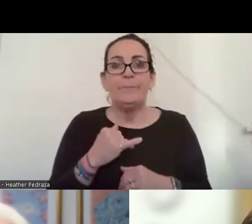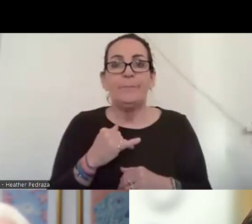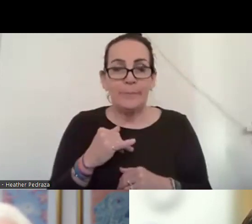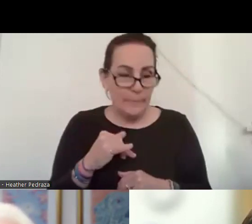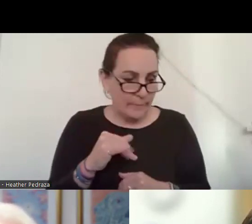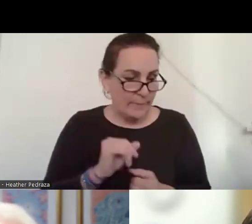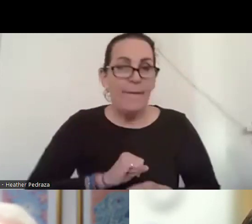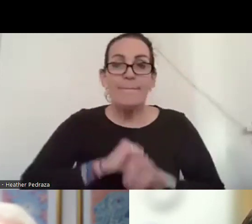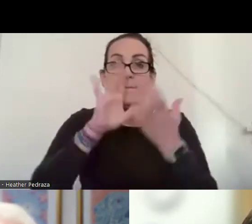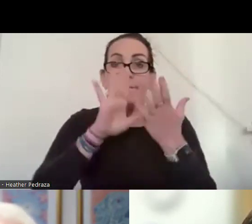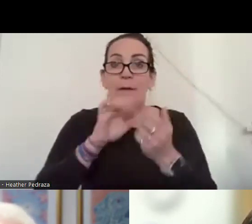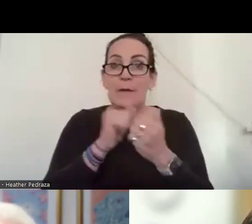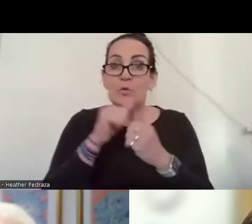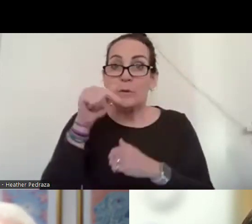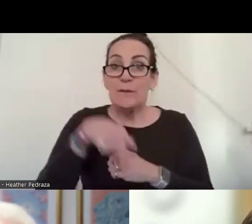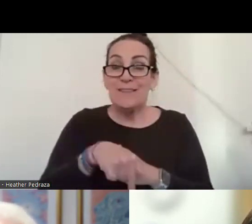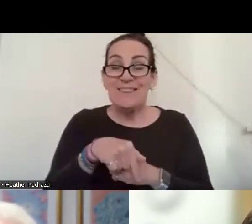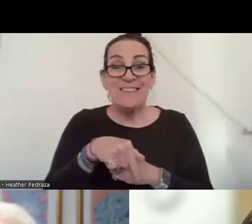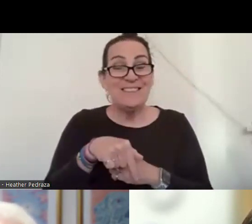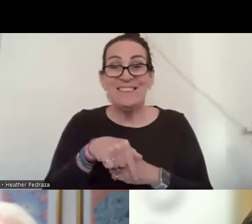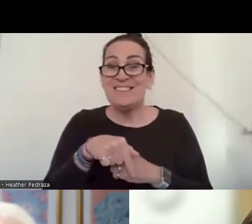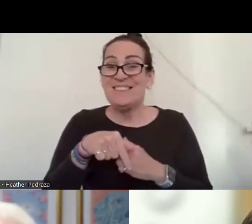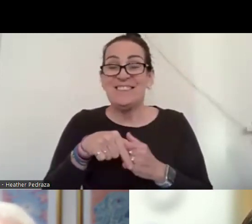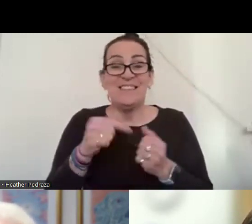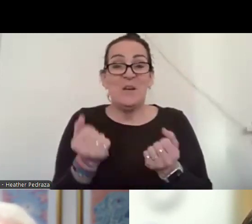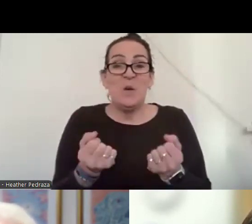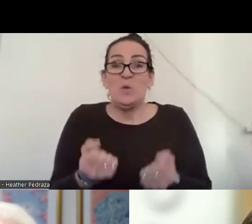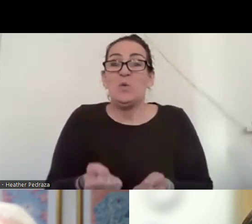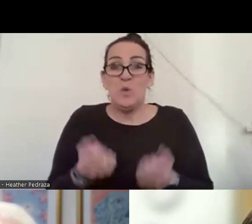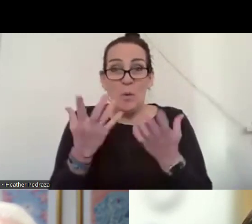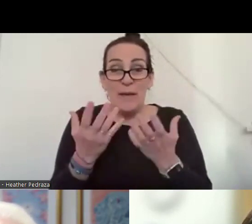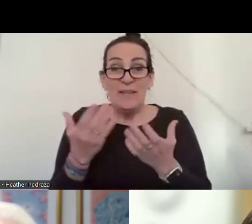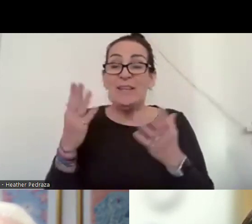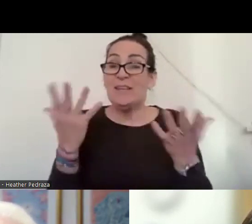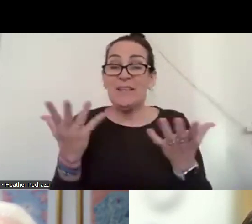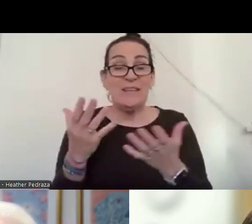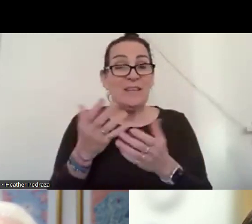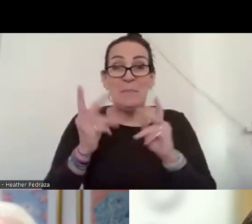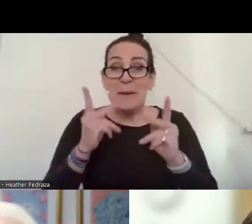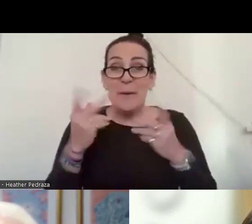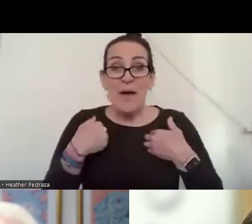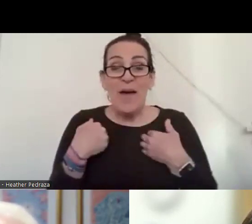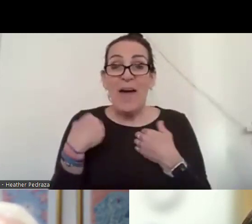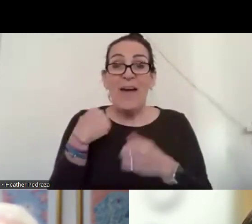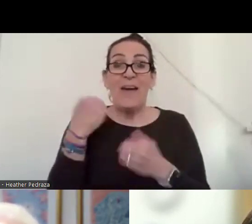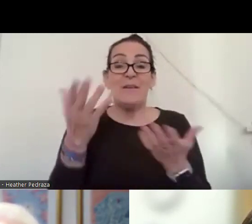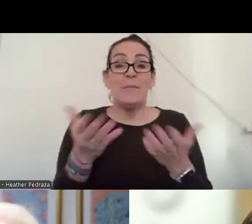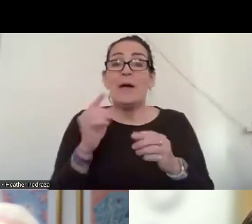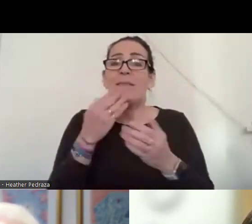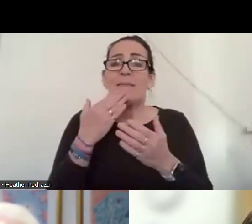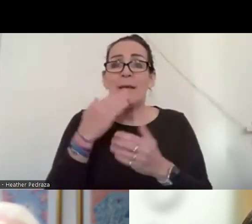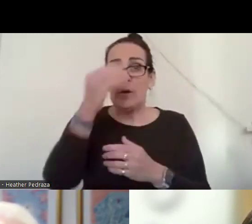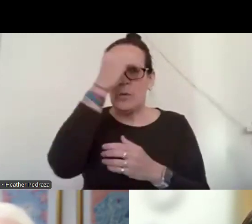incredible onslaught, I just have to thank the Alzheimer's Association for having done a fantastic job in